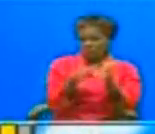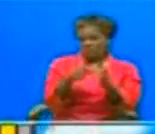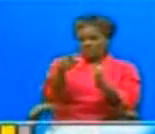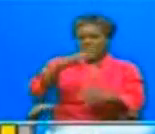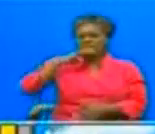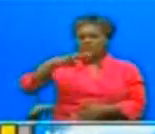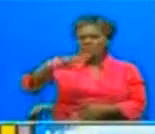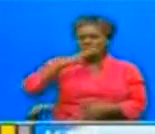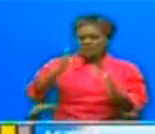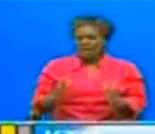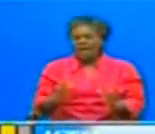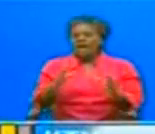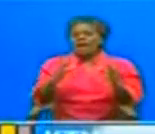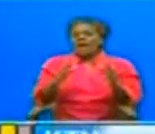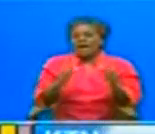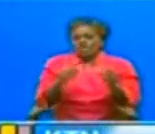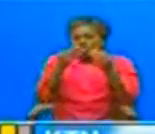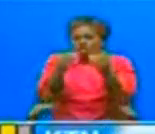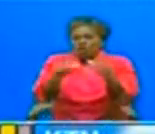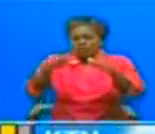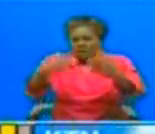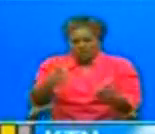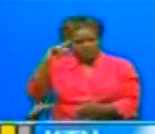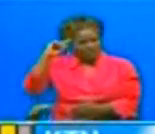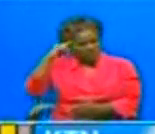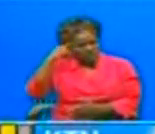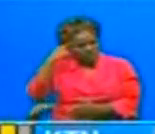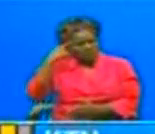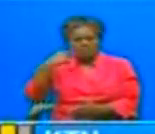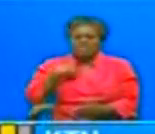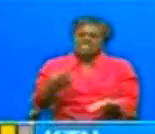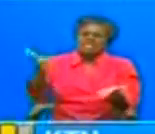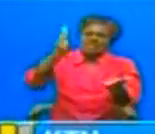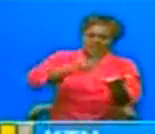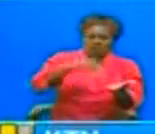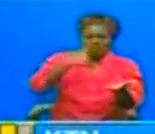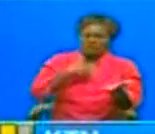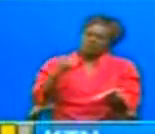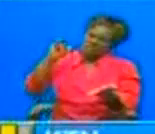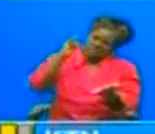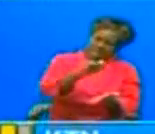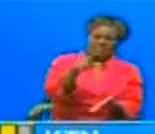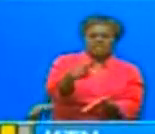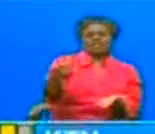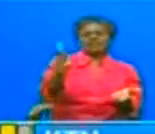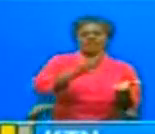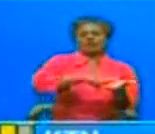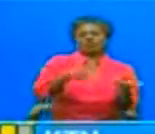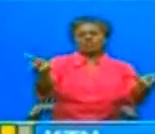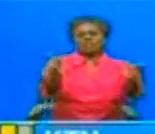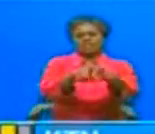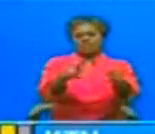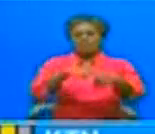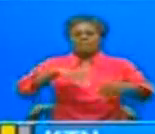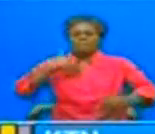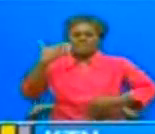Speaker of the Senate handled the matter, and I think I put my feelings on record, and it remains a record that the